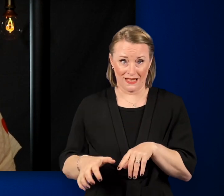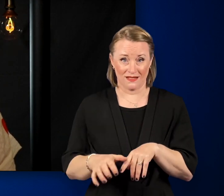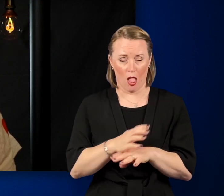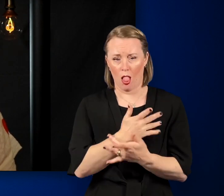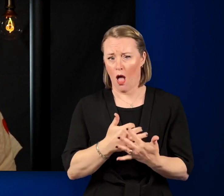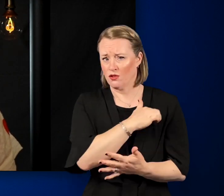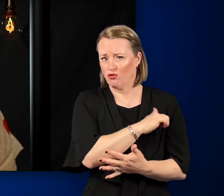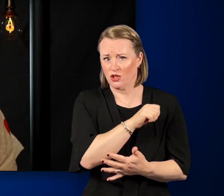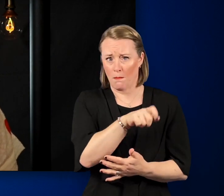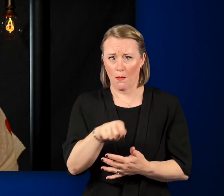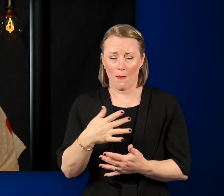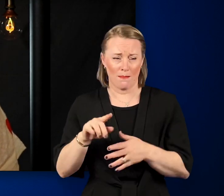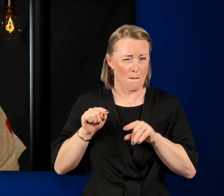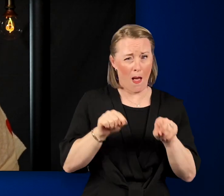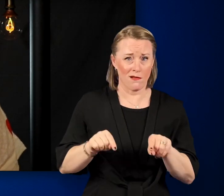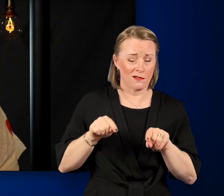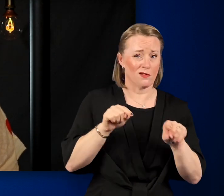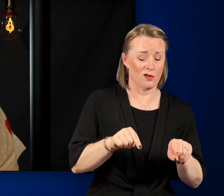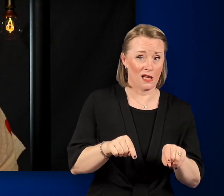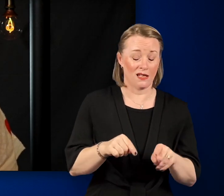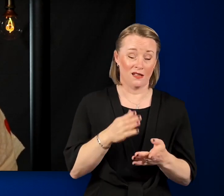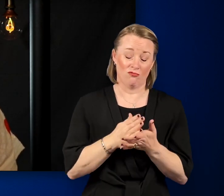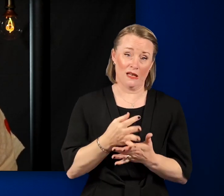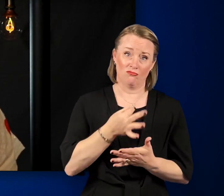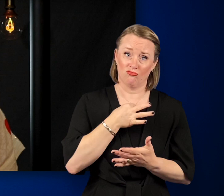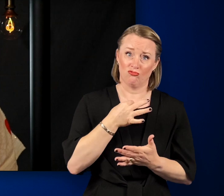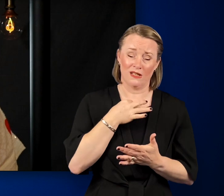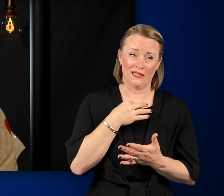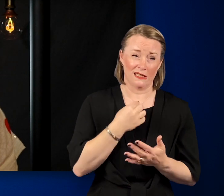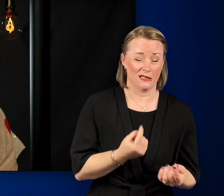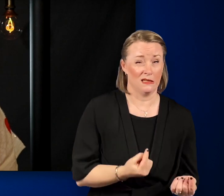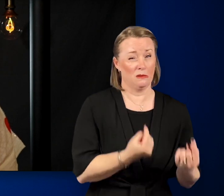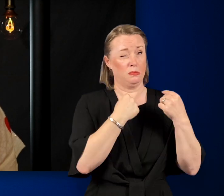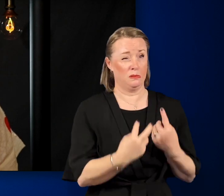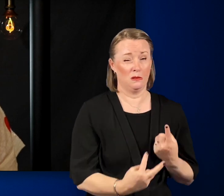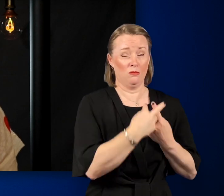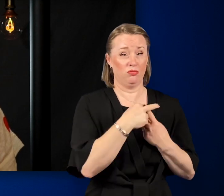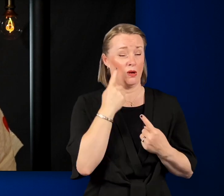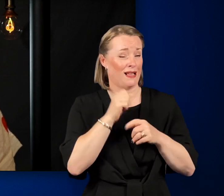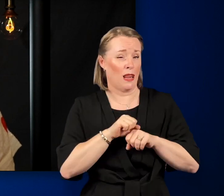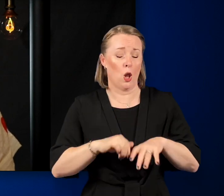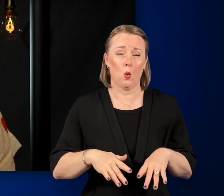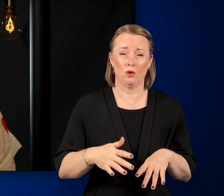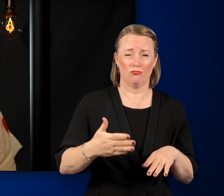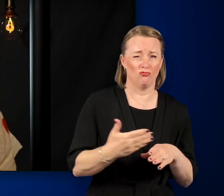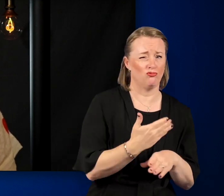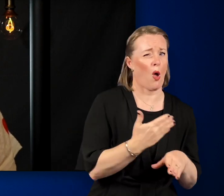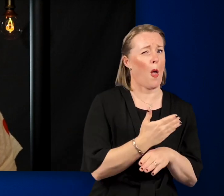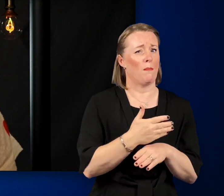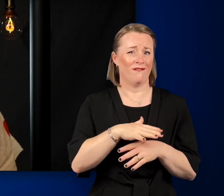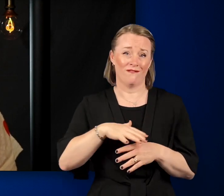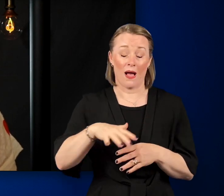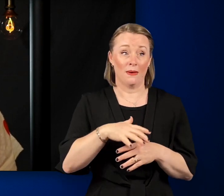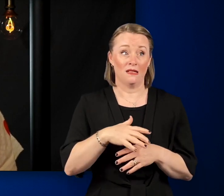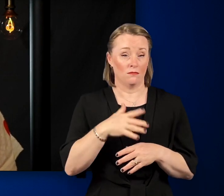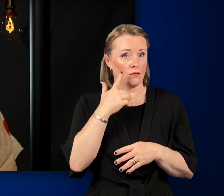their freedom, their families, their livelihoods, and sometimes their lives. And let's stiffen our resolve not to